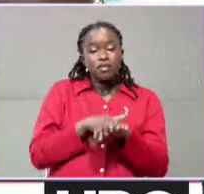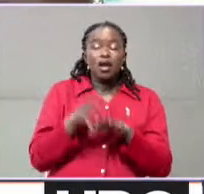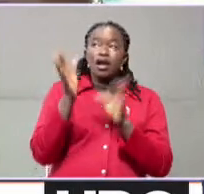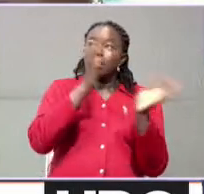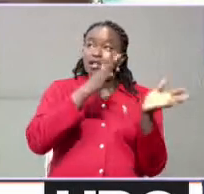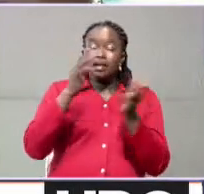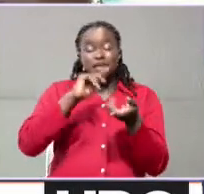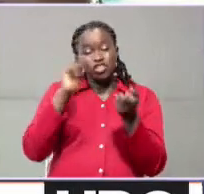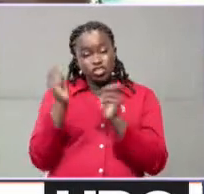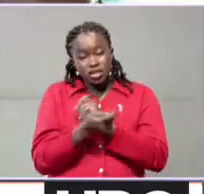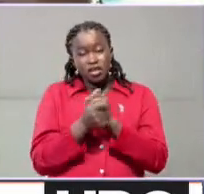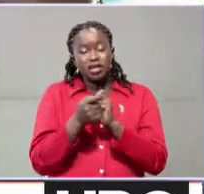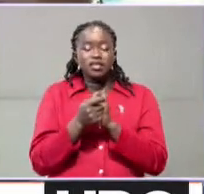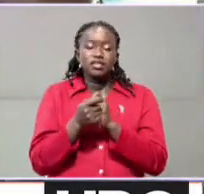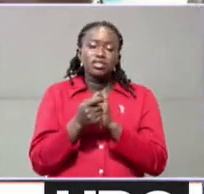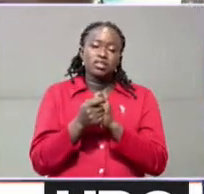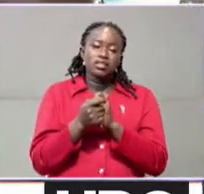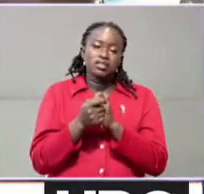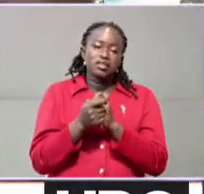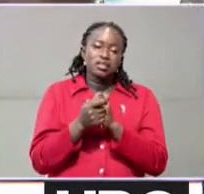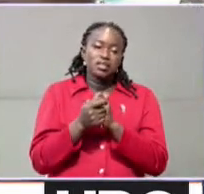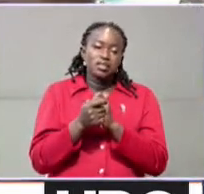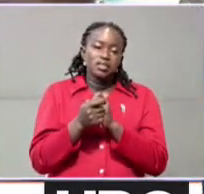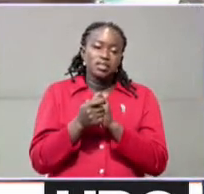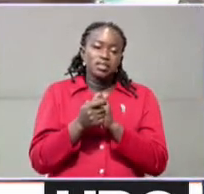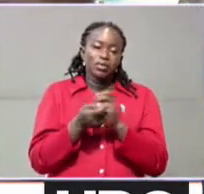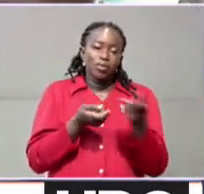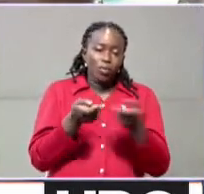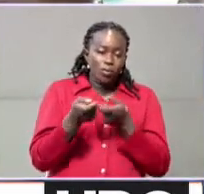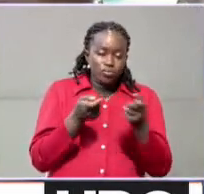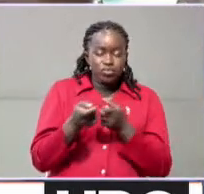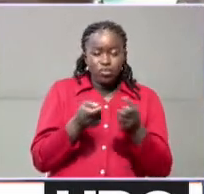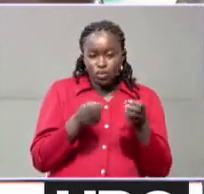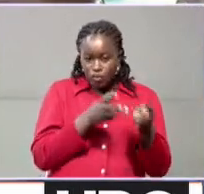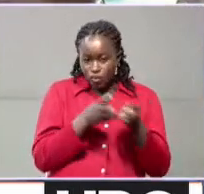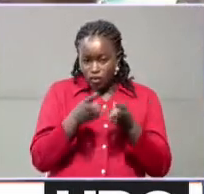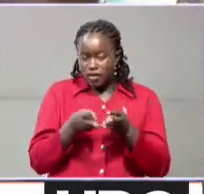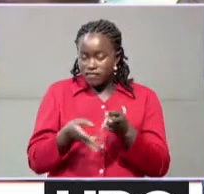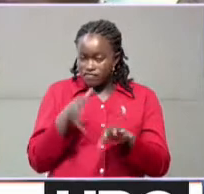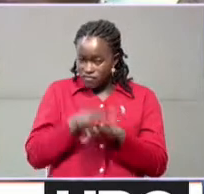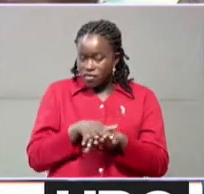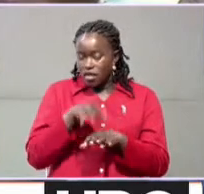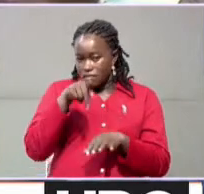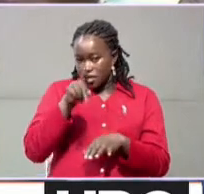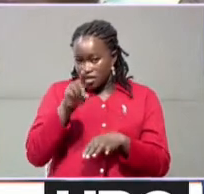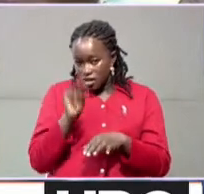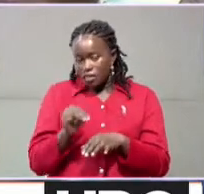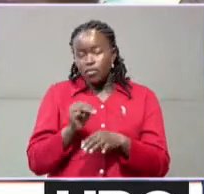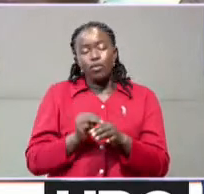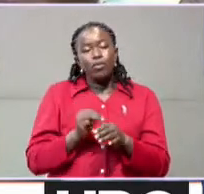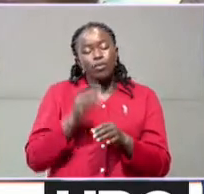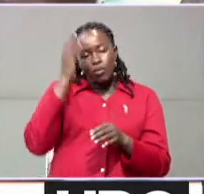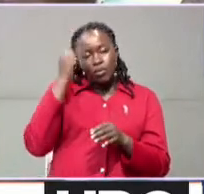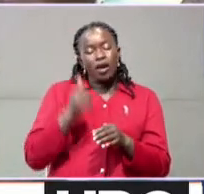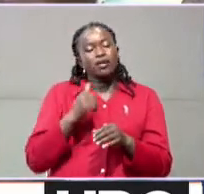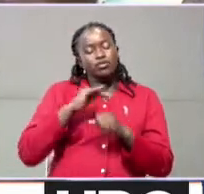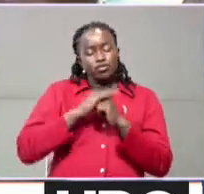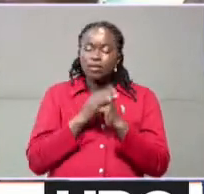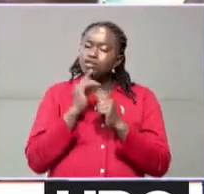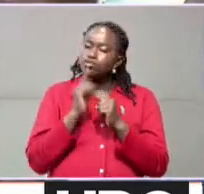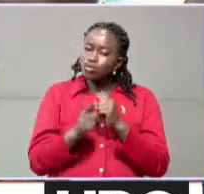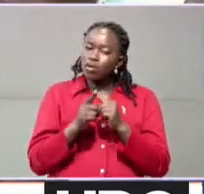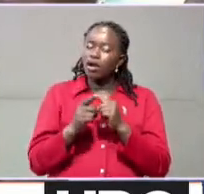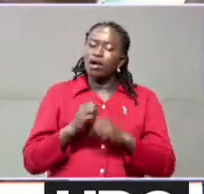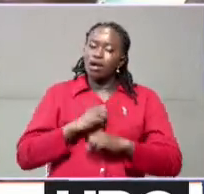change adapted adaption interventions in pdm to enhance i mean to ensure the